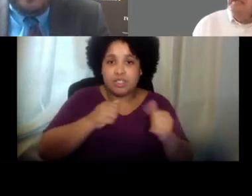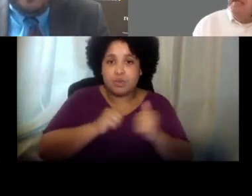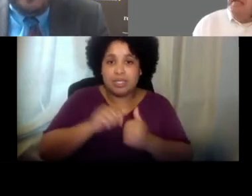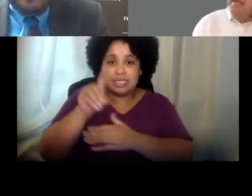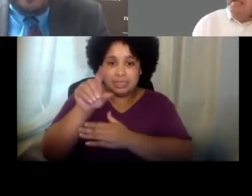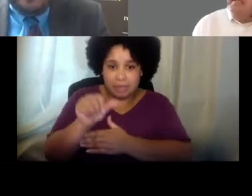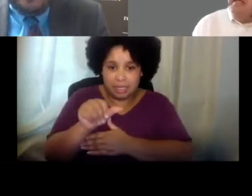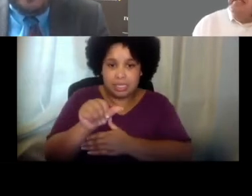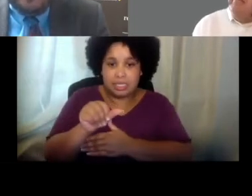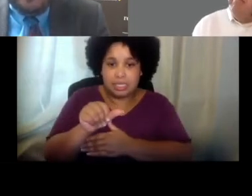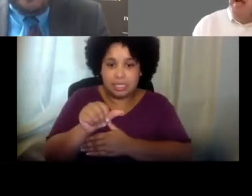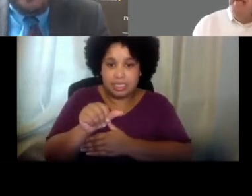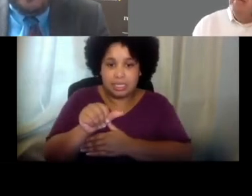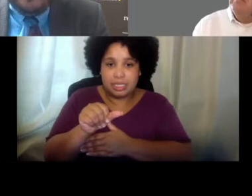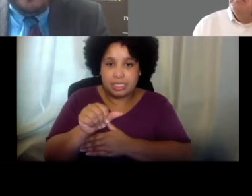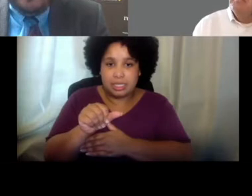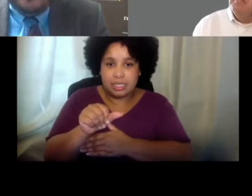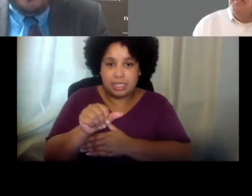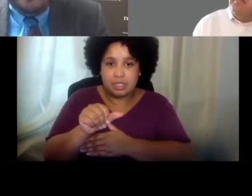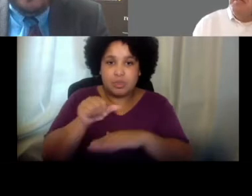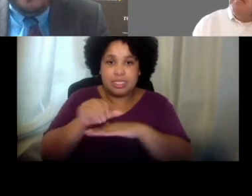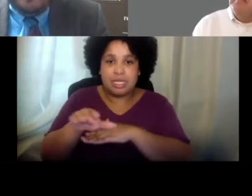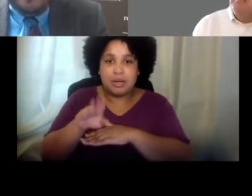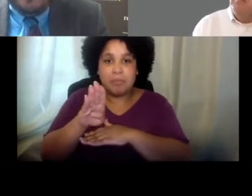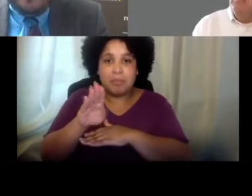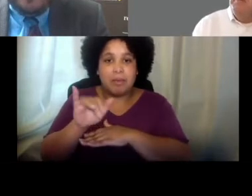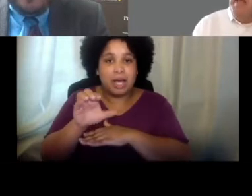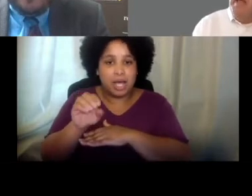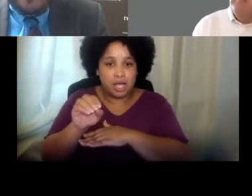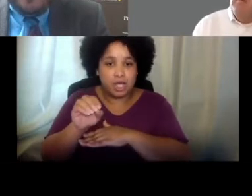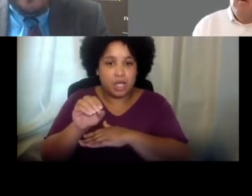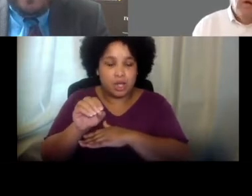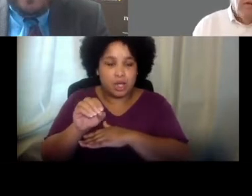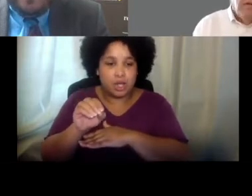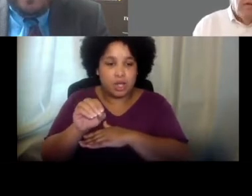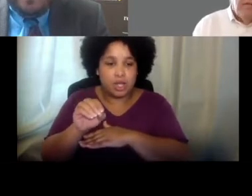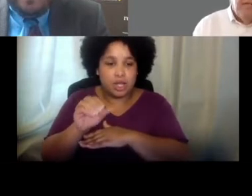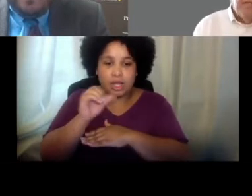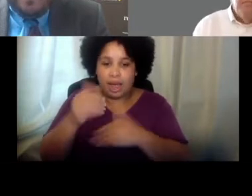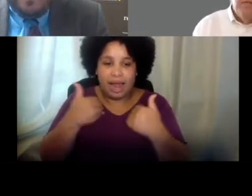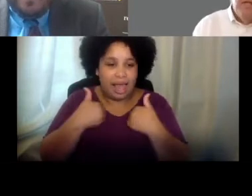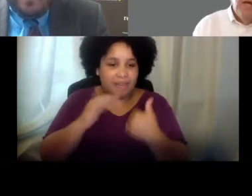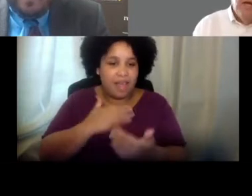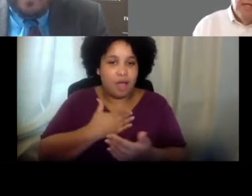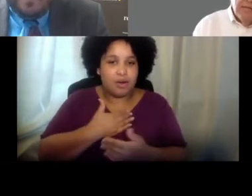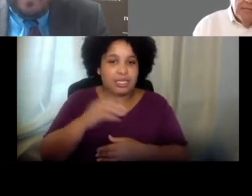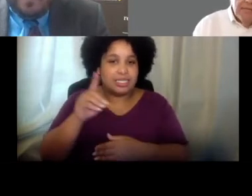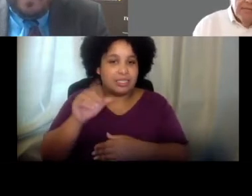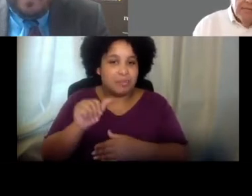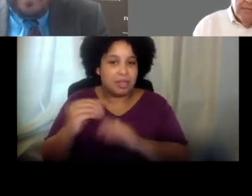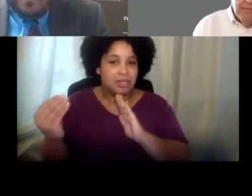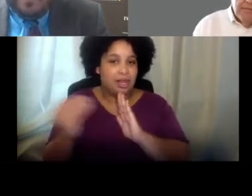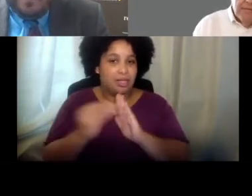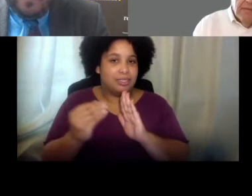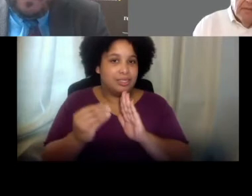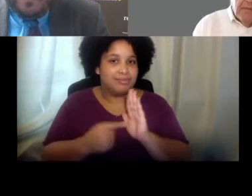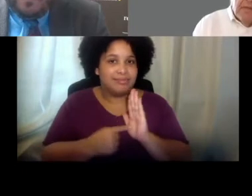disabilities send in bios that don't have our disability on it.